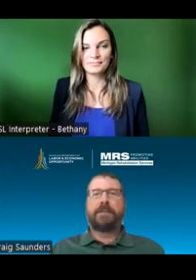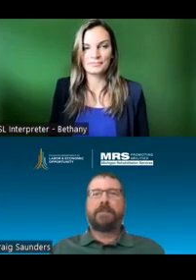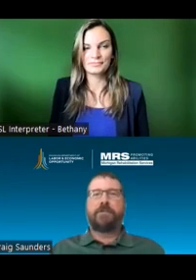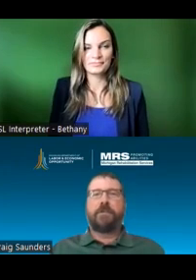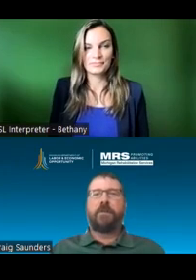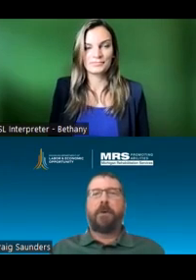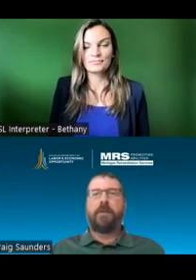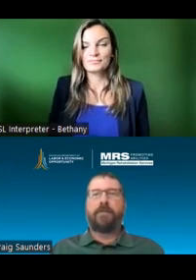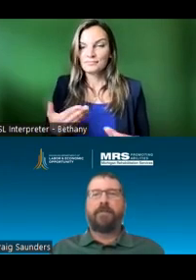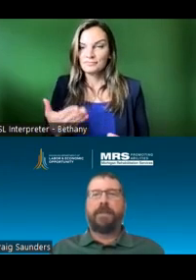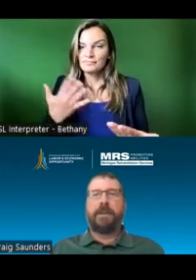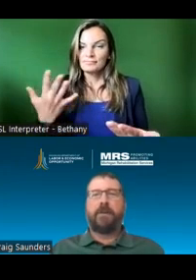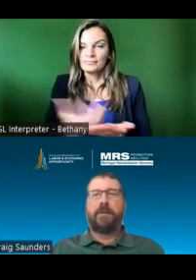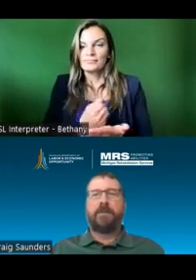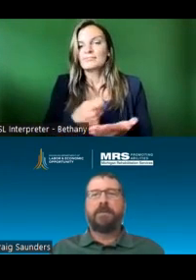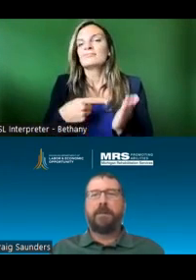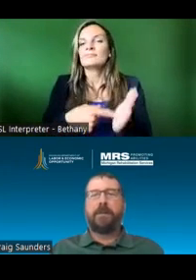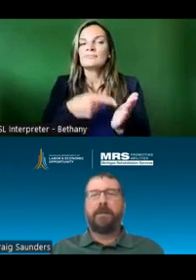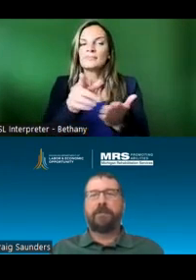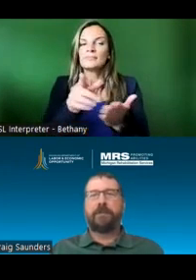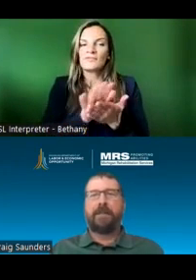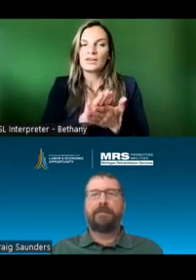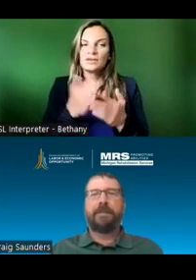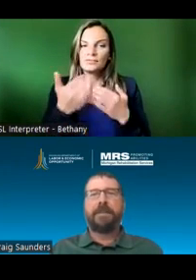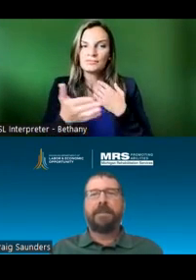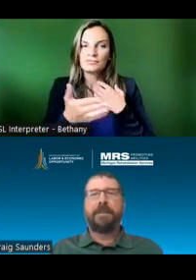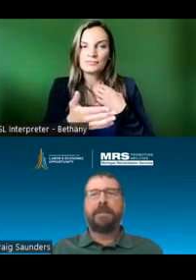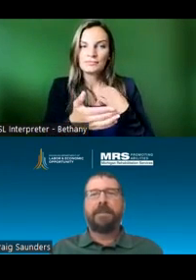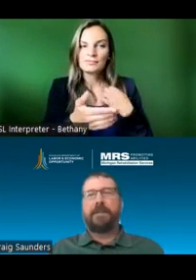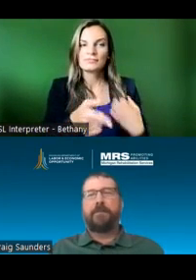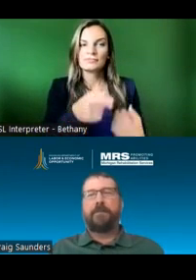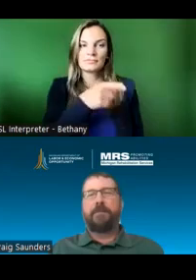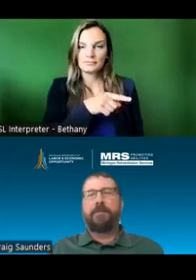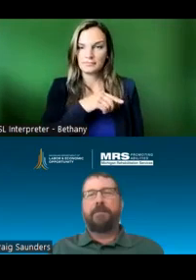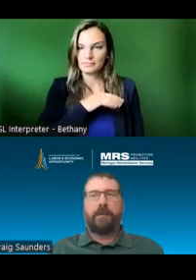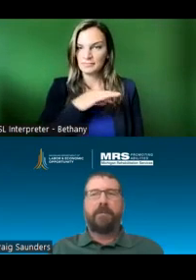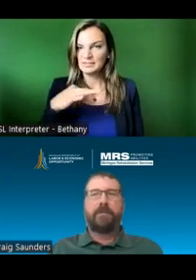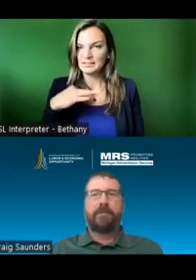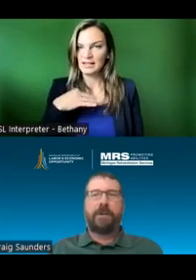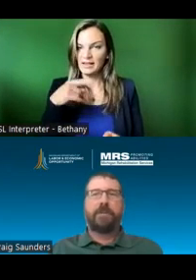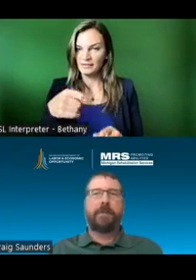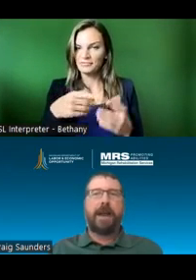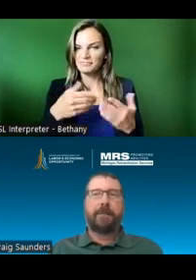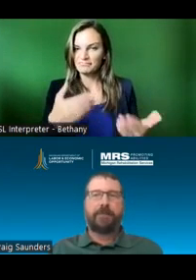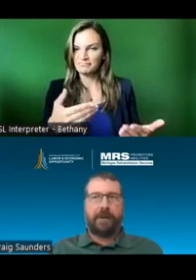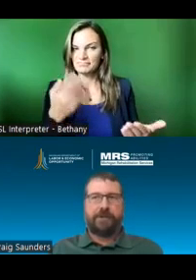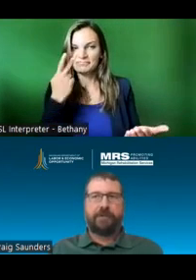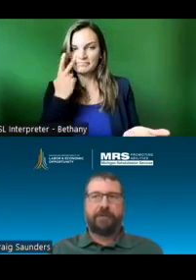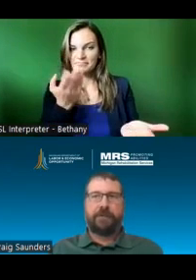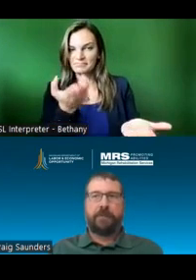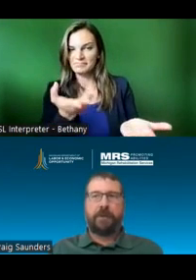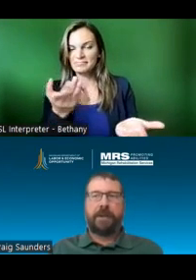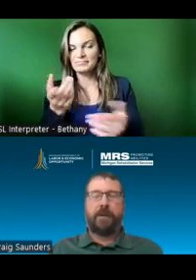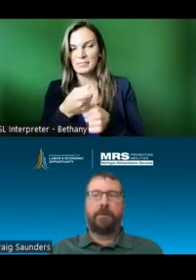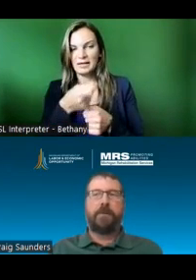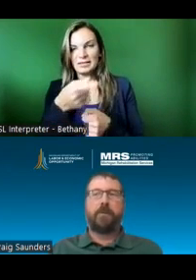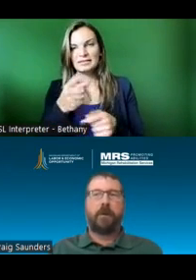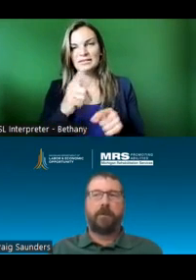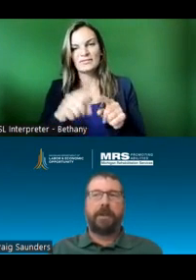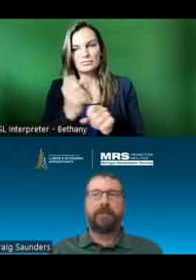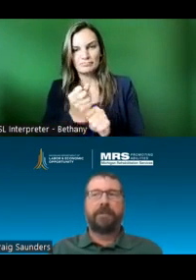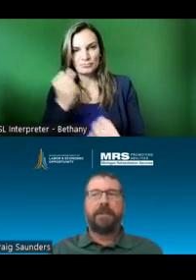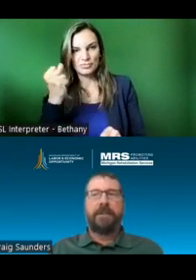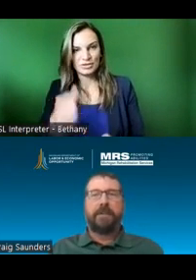Now I'd like to show you a part of a video that one of our staff had put together, sharing some common stretches that can help you in